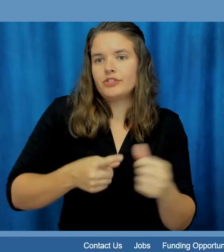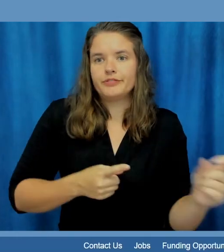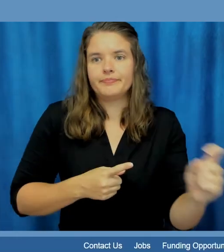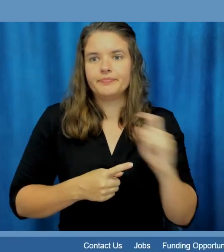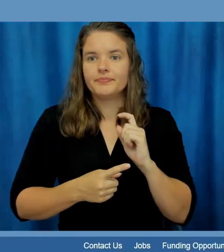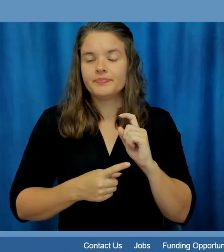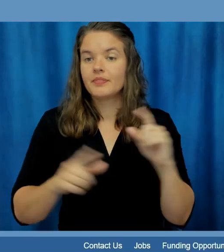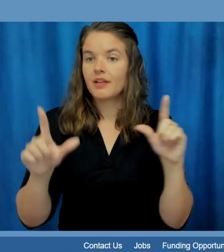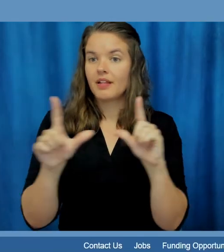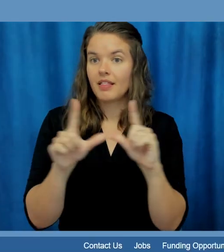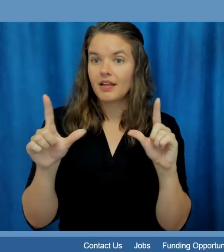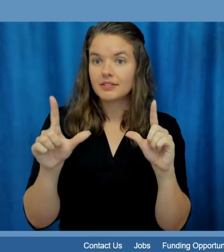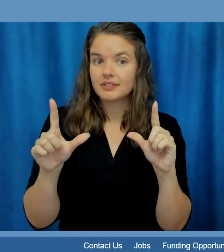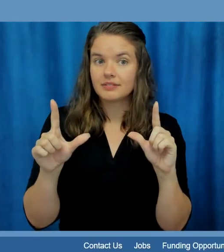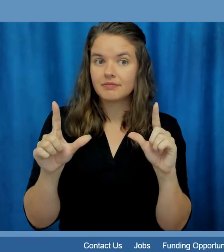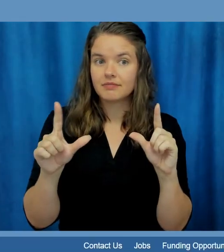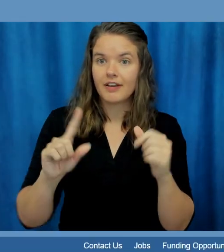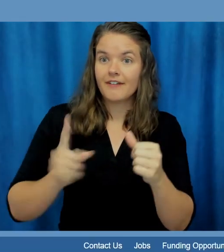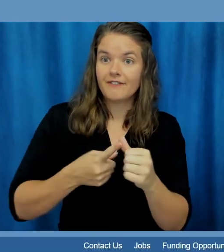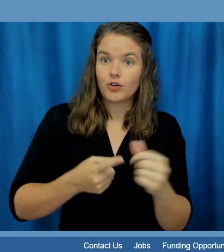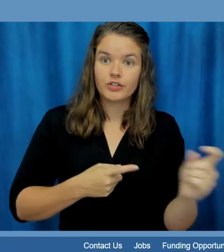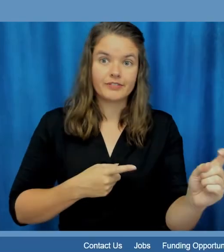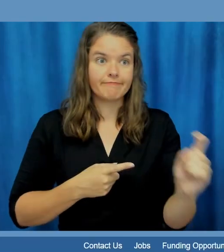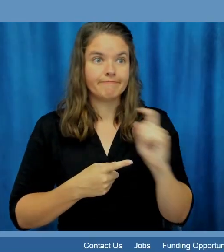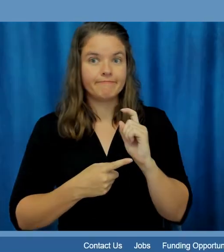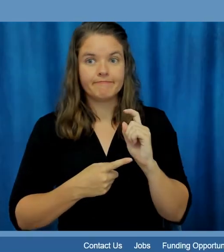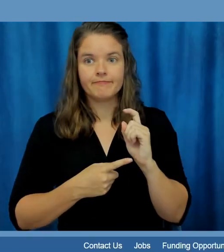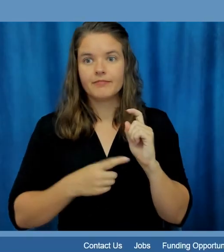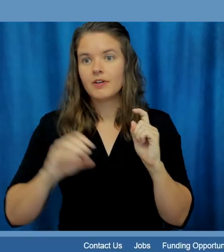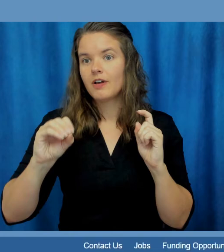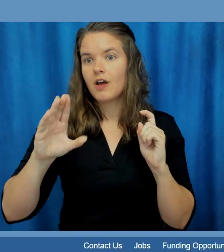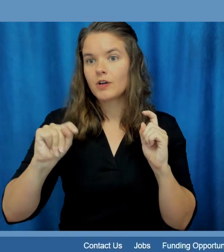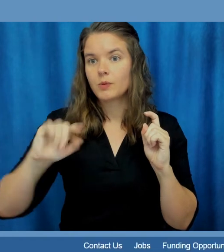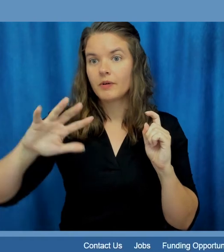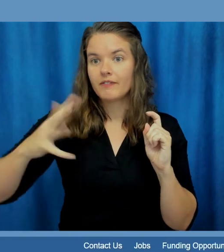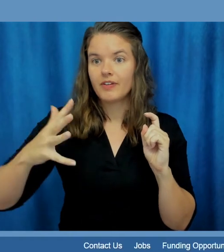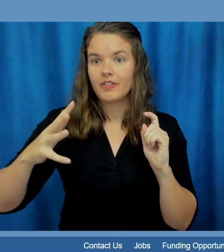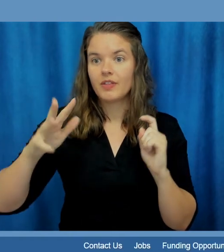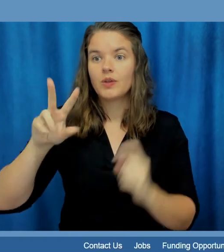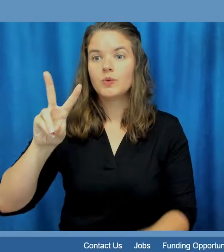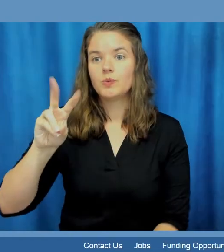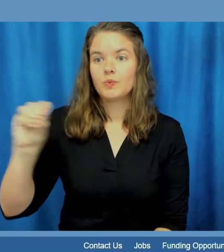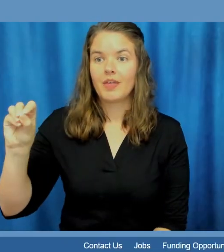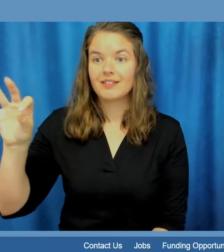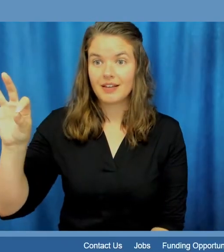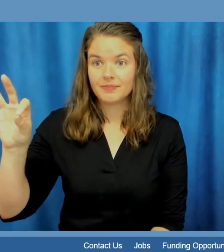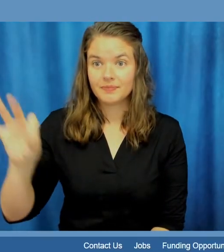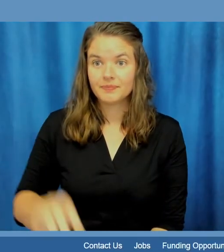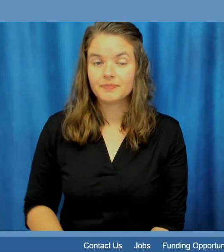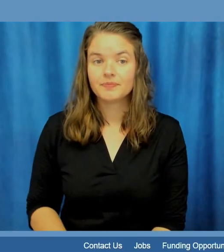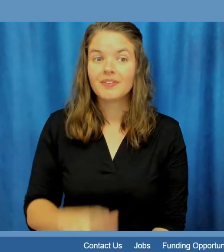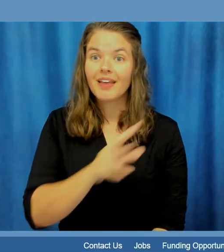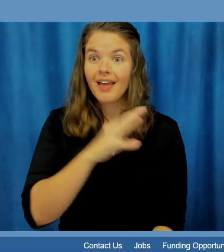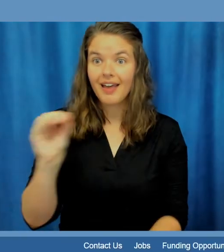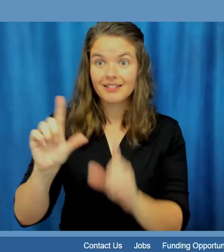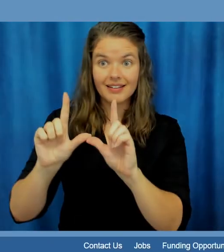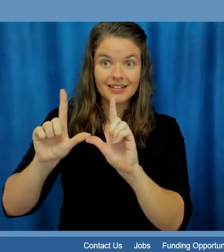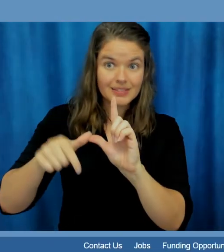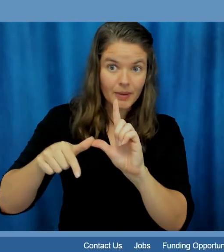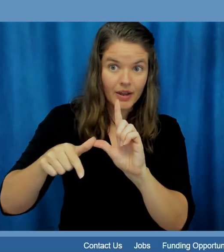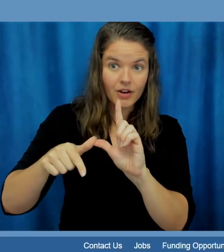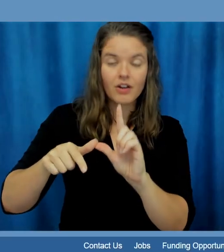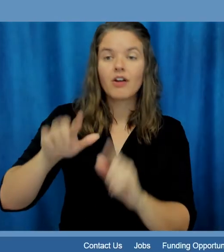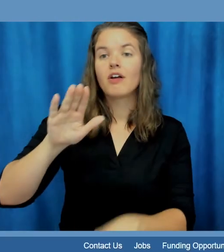issued. My license was first given to me on October 5th of 2009, and it's